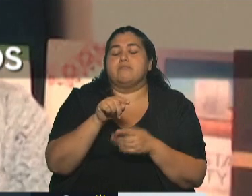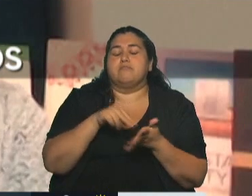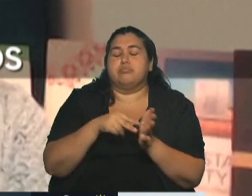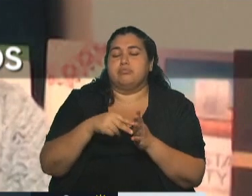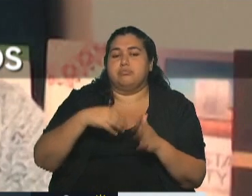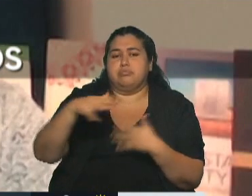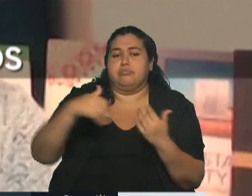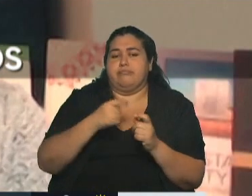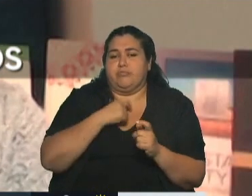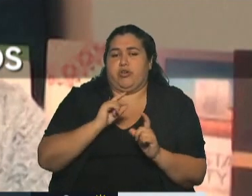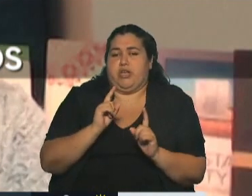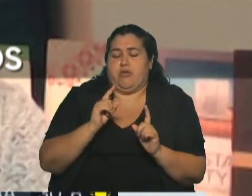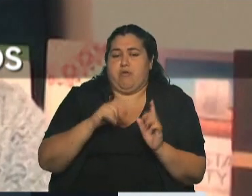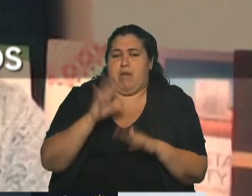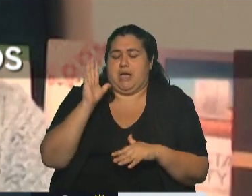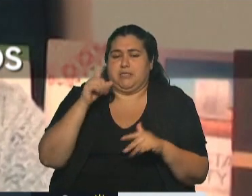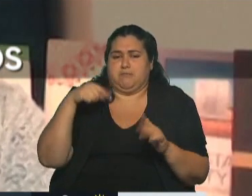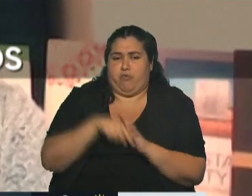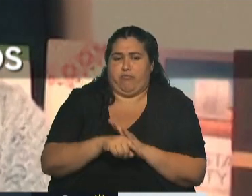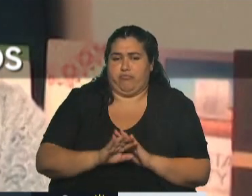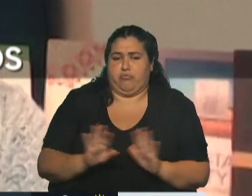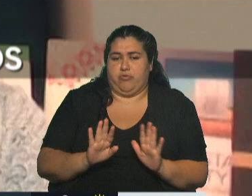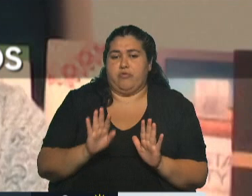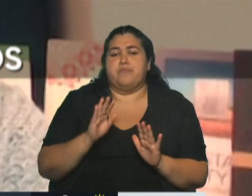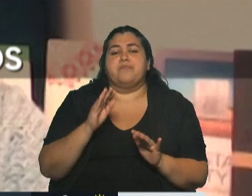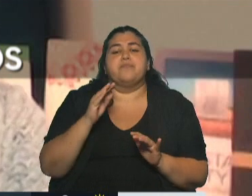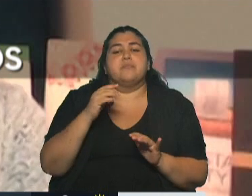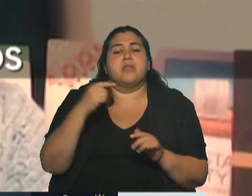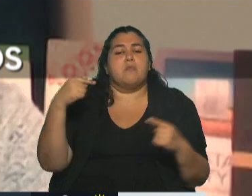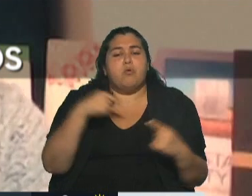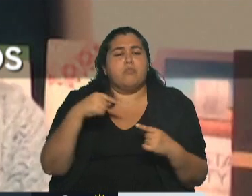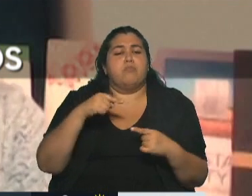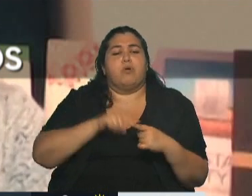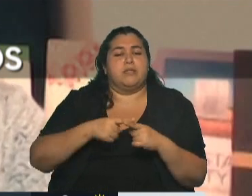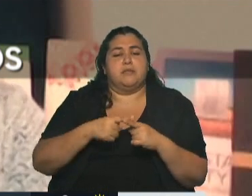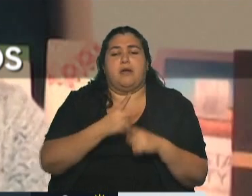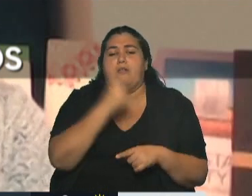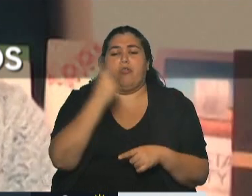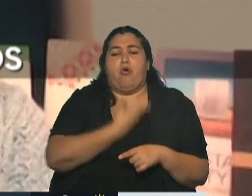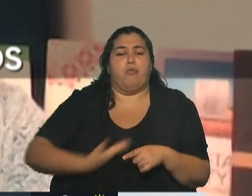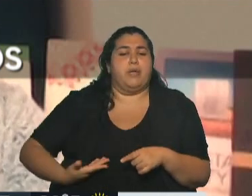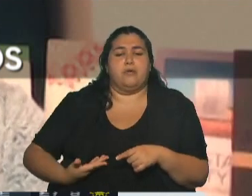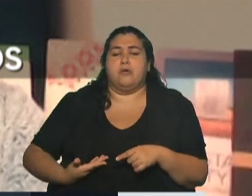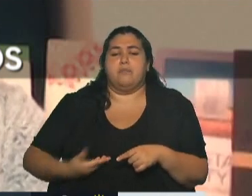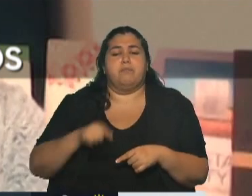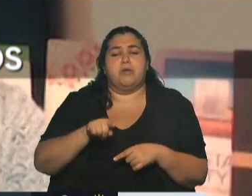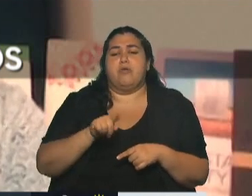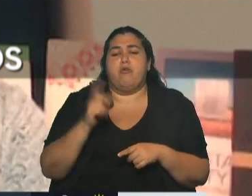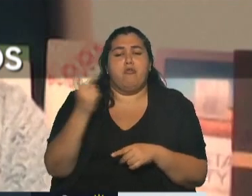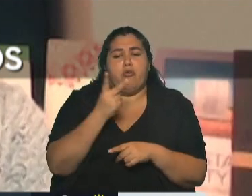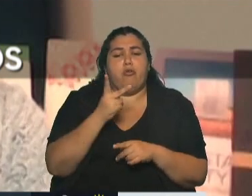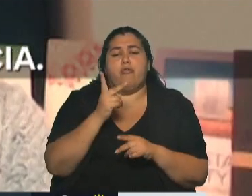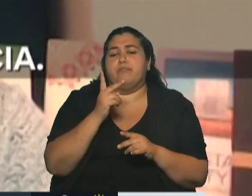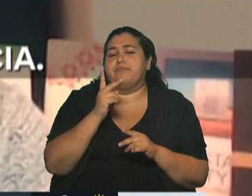will continue to create political tensions between the two governments, but both governments have